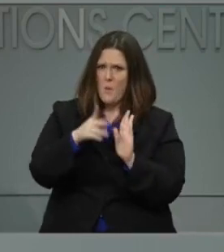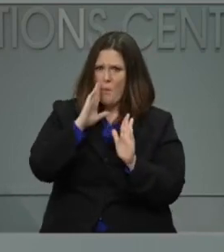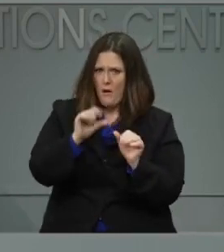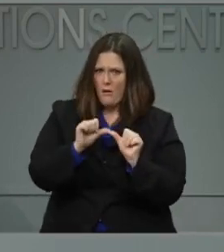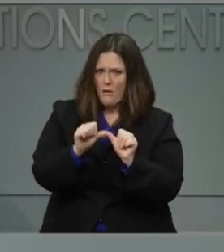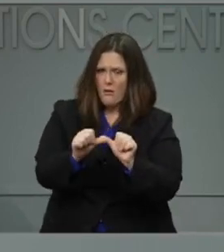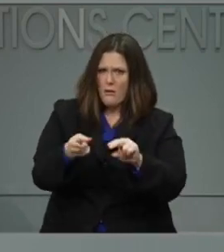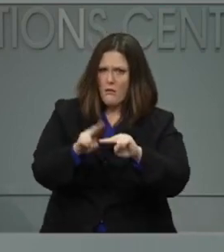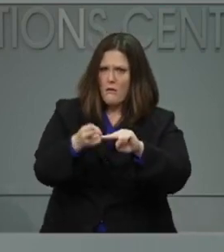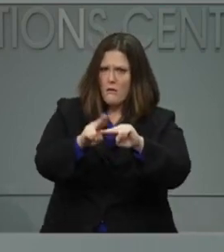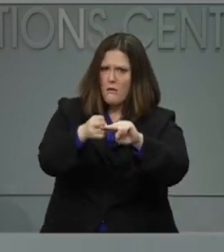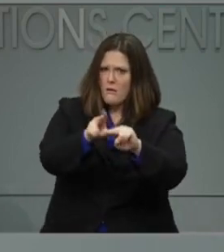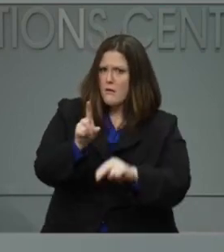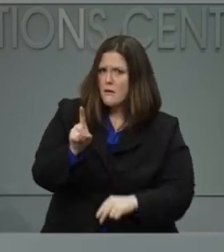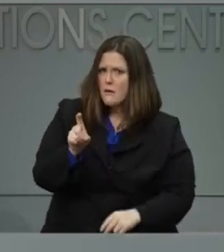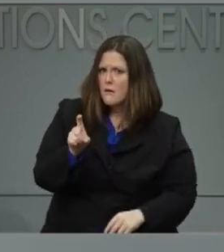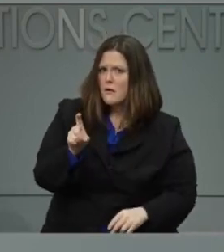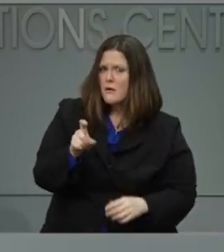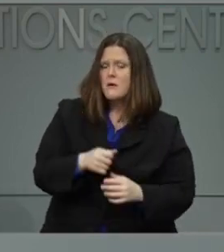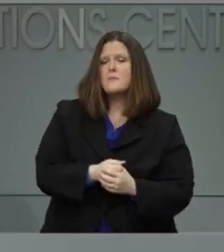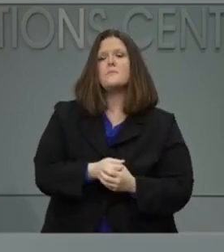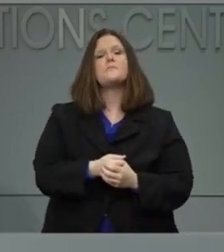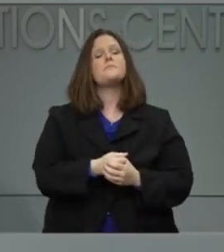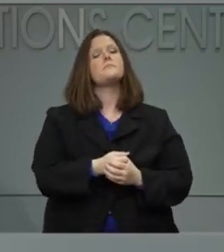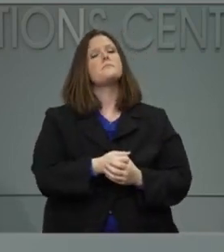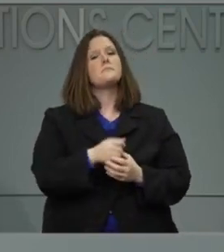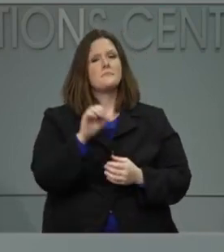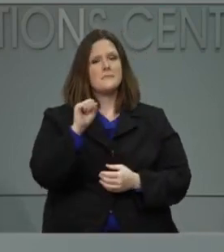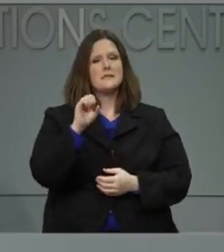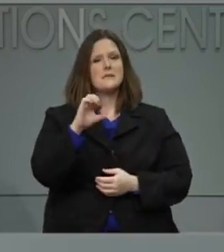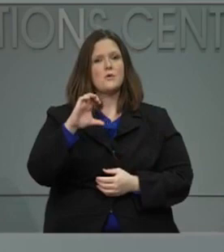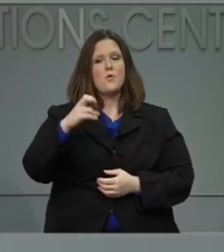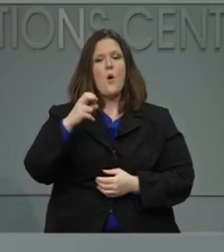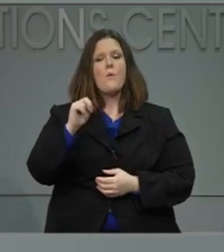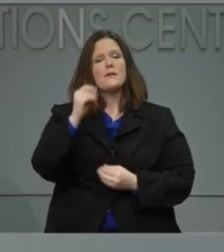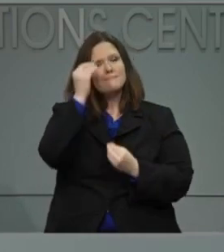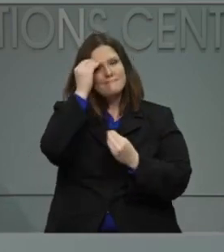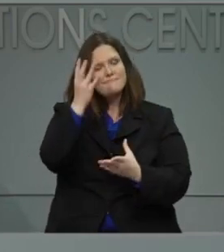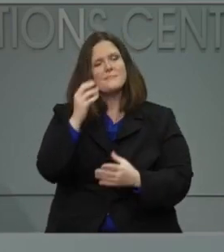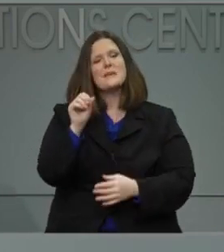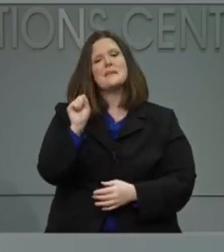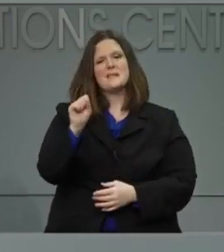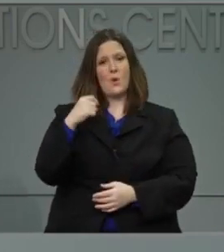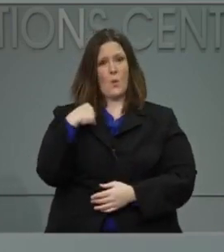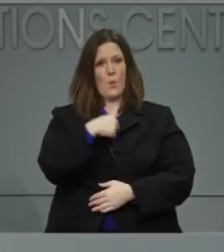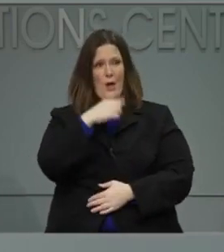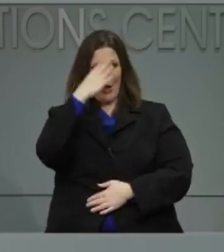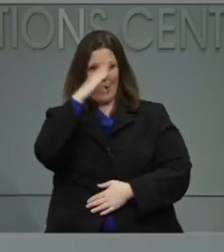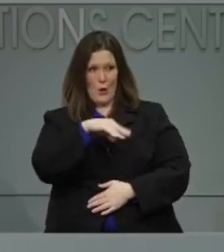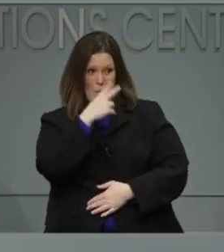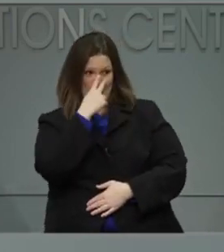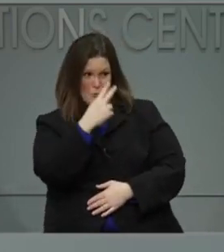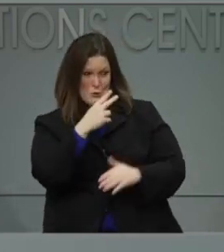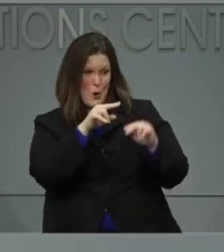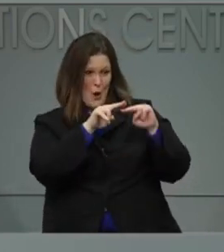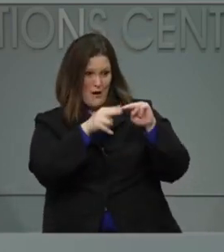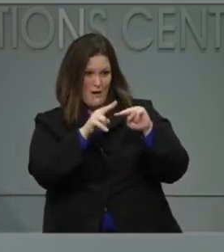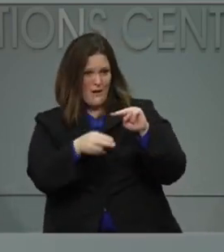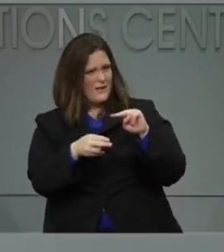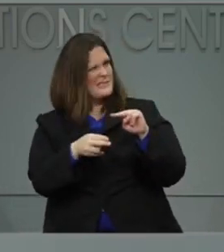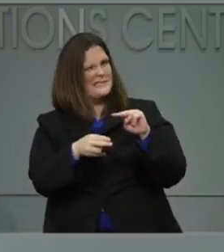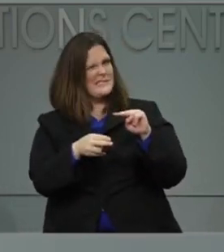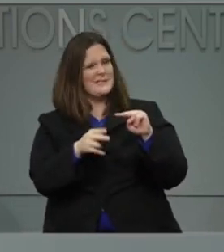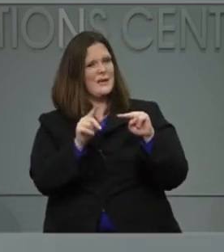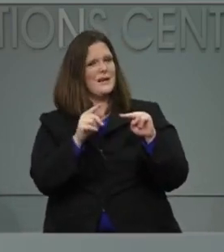Thanks, Vanessa. While we have been making progress, we knew that progress was fragile. And we're seeing some of the additional